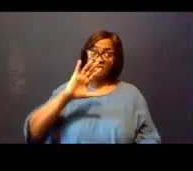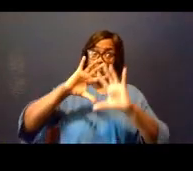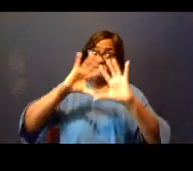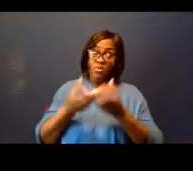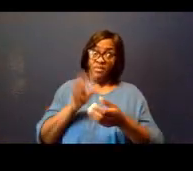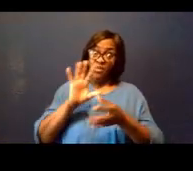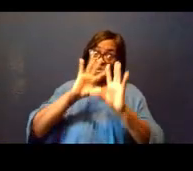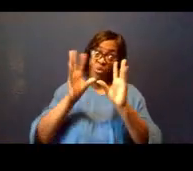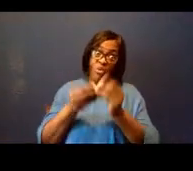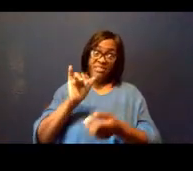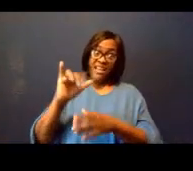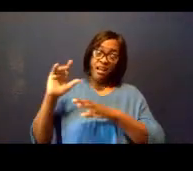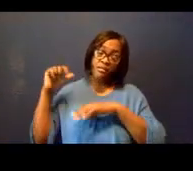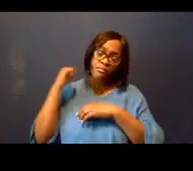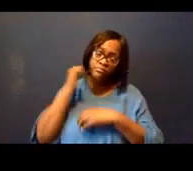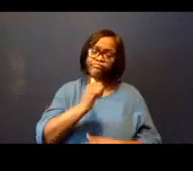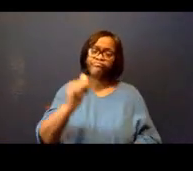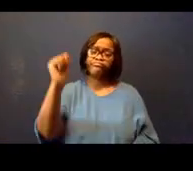that